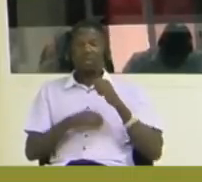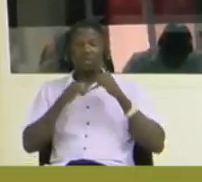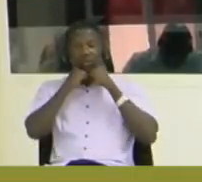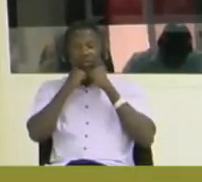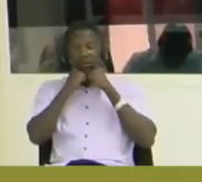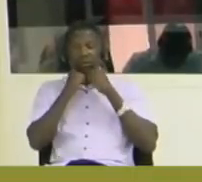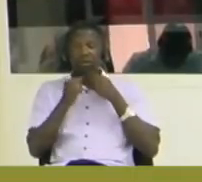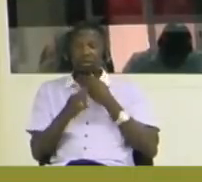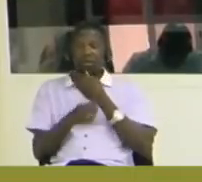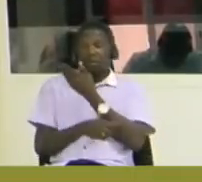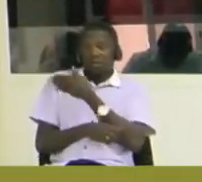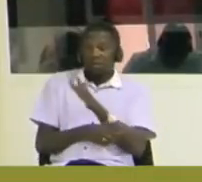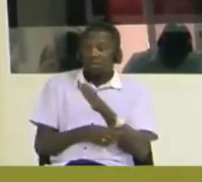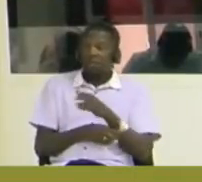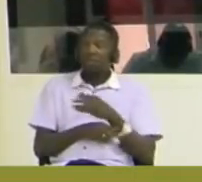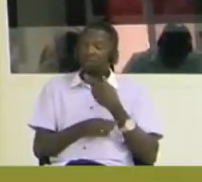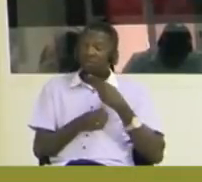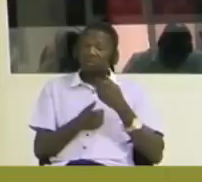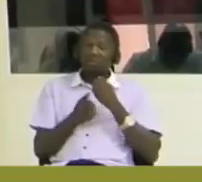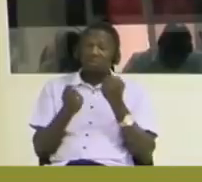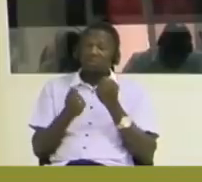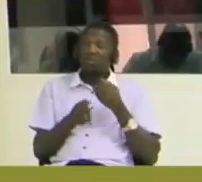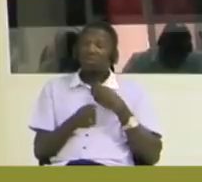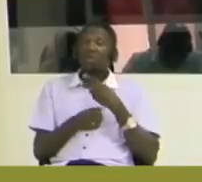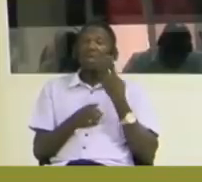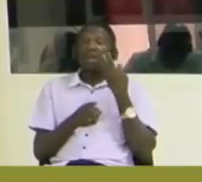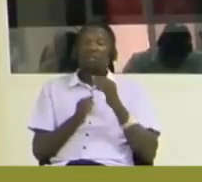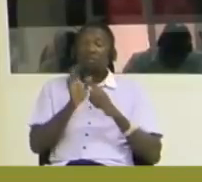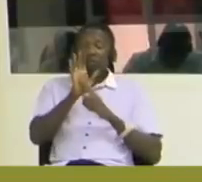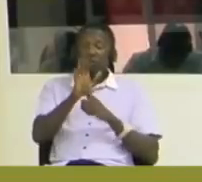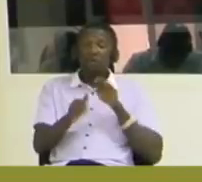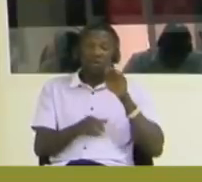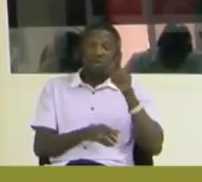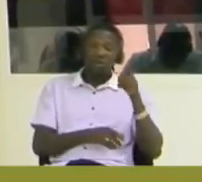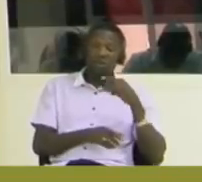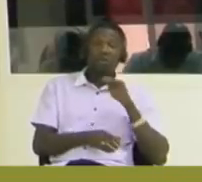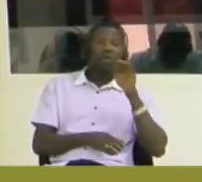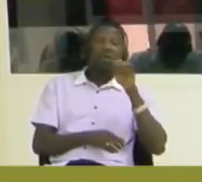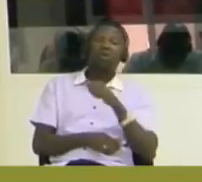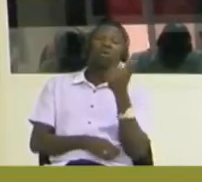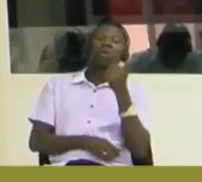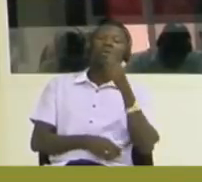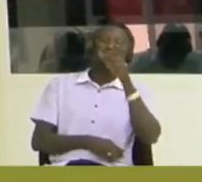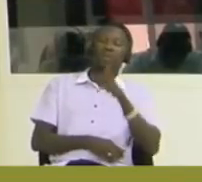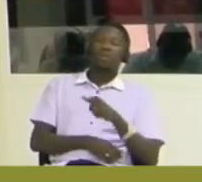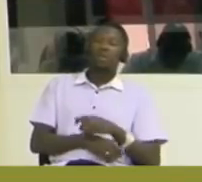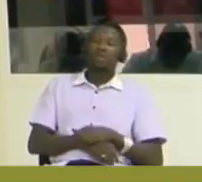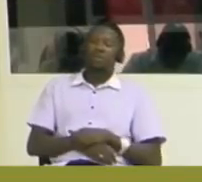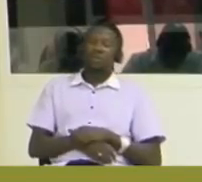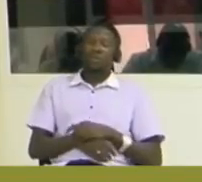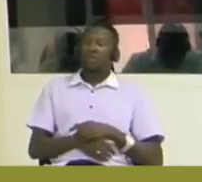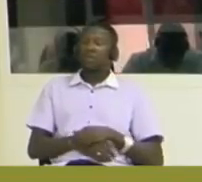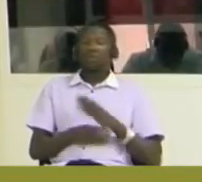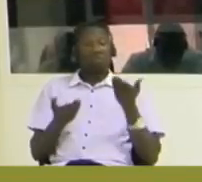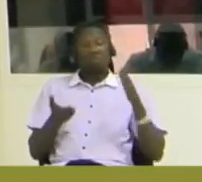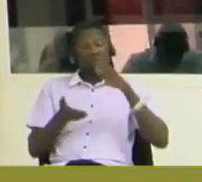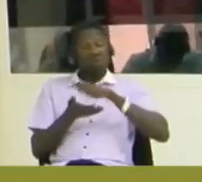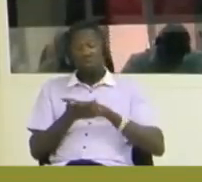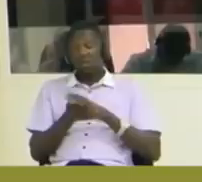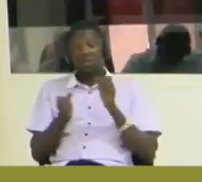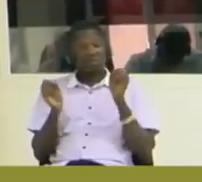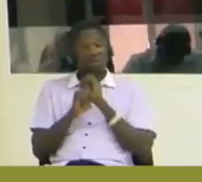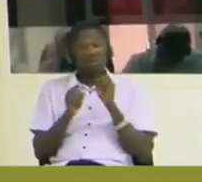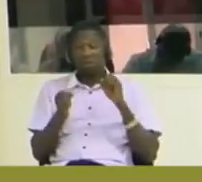call him, he will call another person, and based on the basis of that, and nothing more. No, it was much